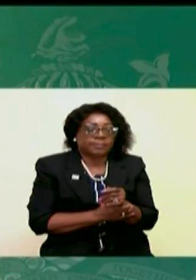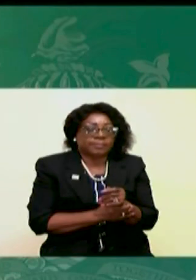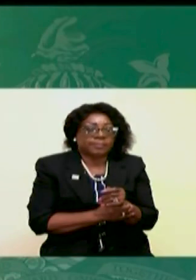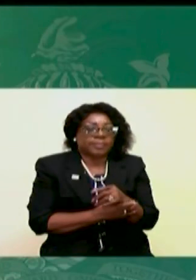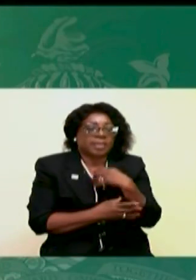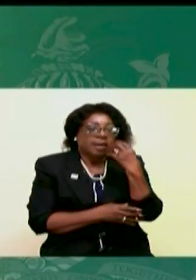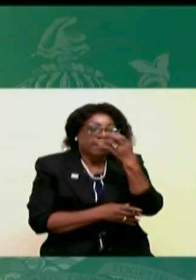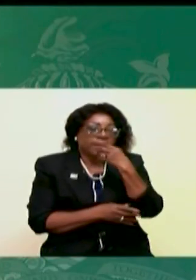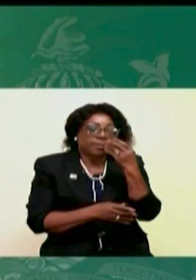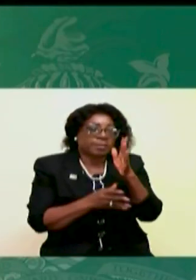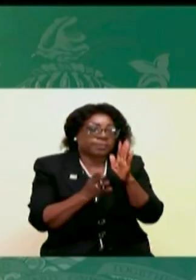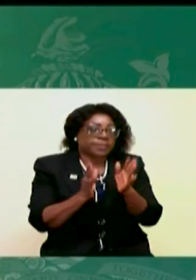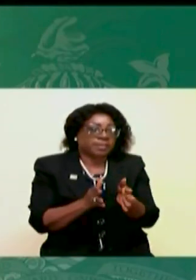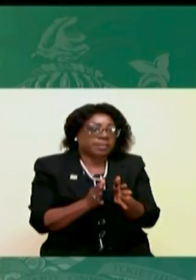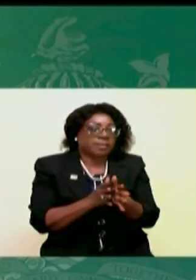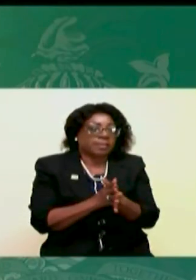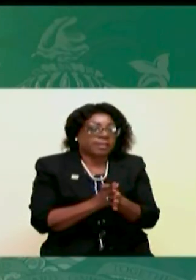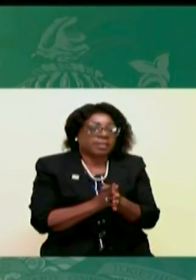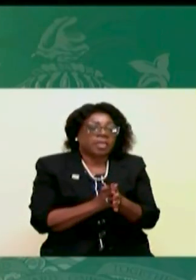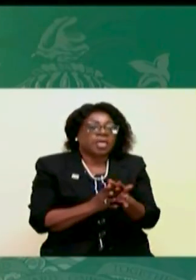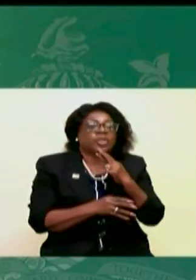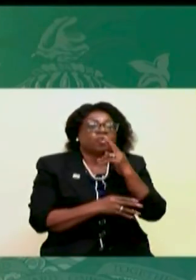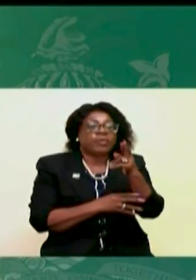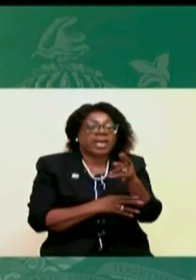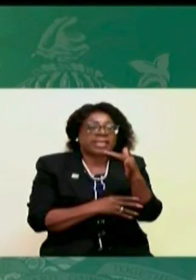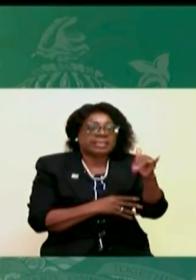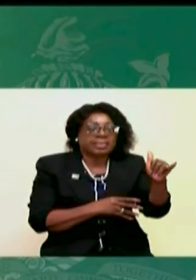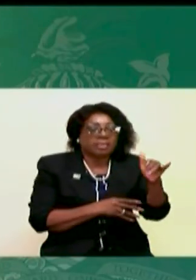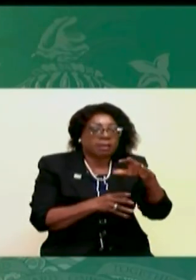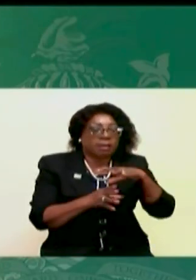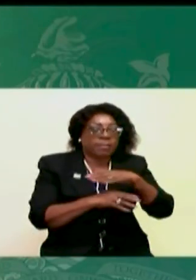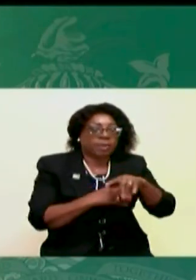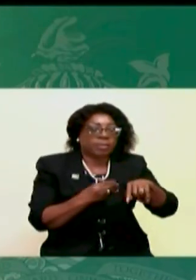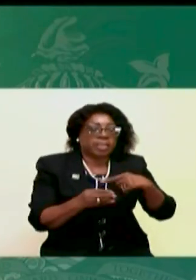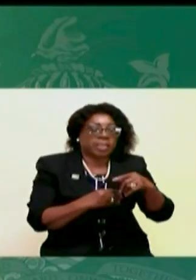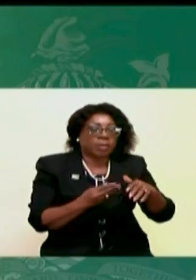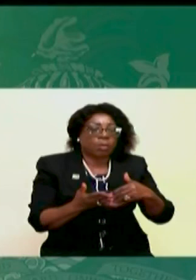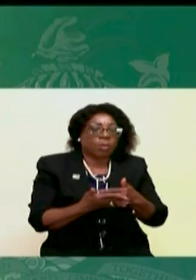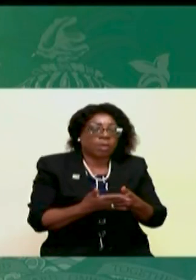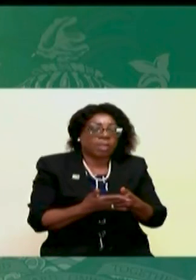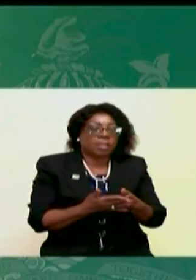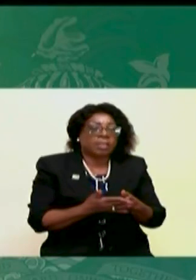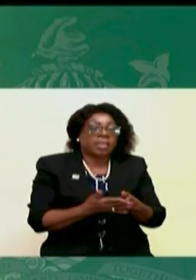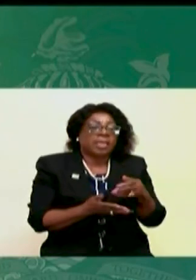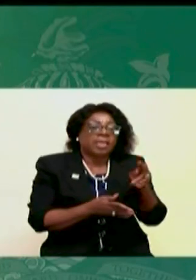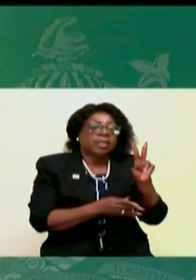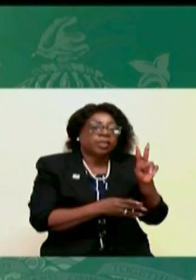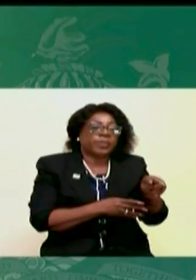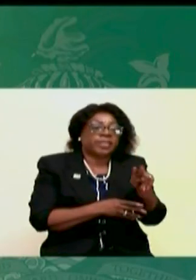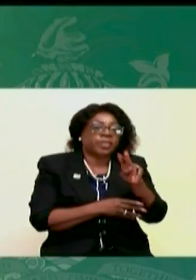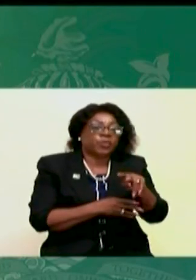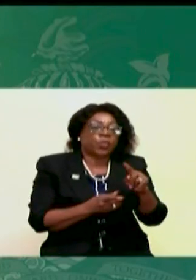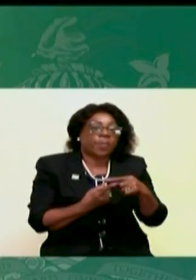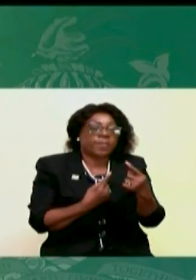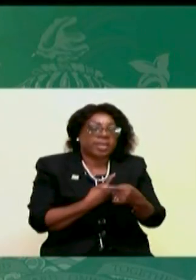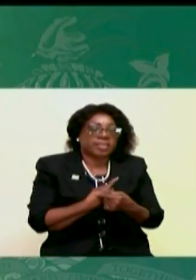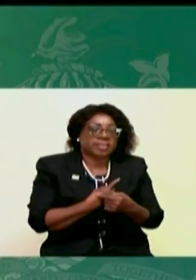Madam Speaker, the reality about it all, Madam Speaker, is in 22